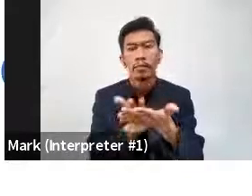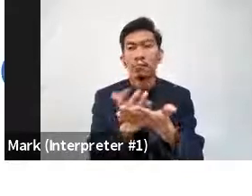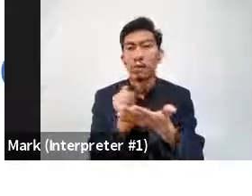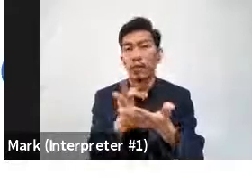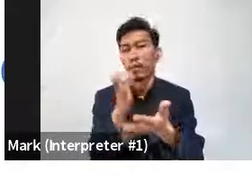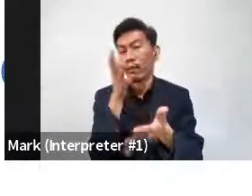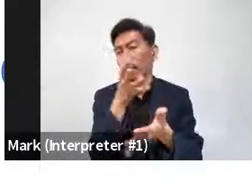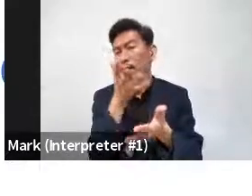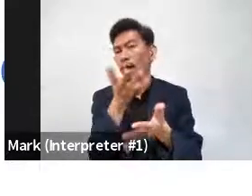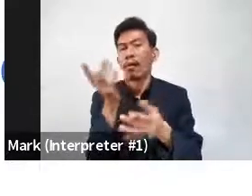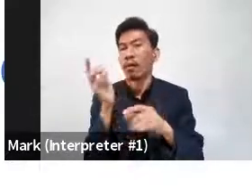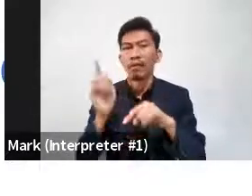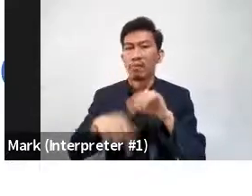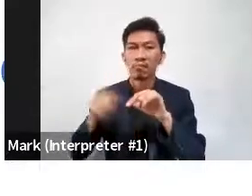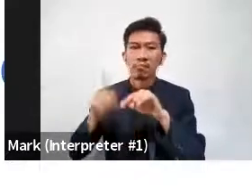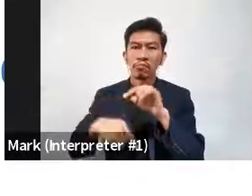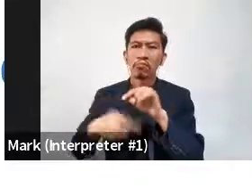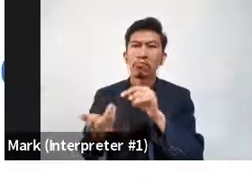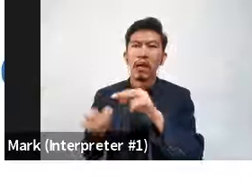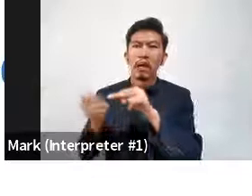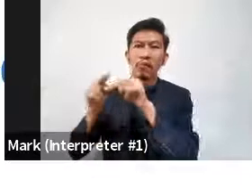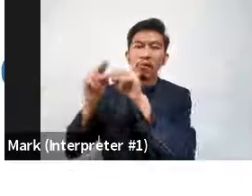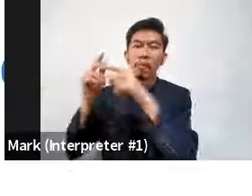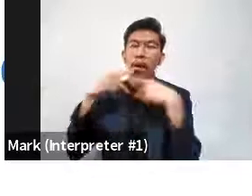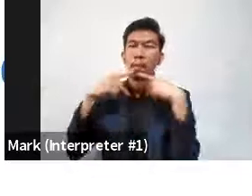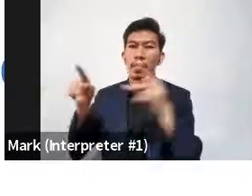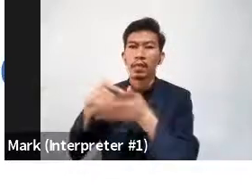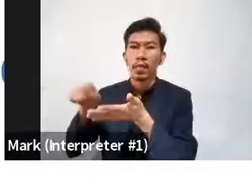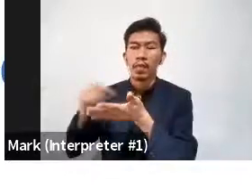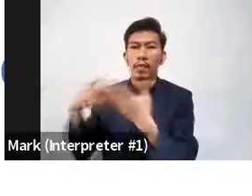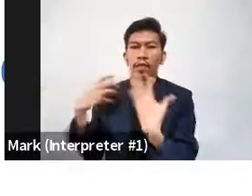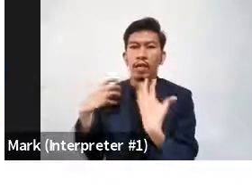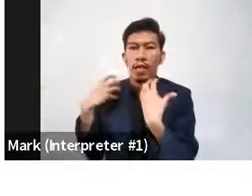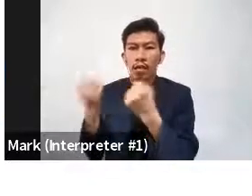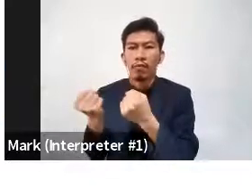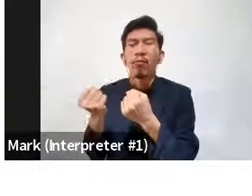increase public spending for health, which is important in UHC.